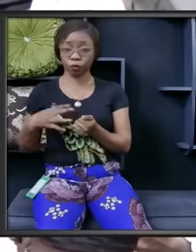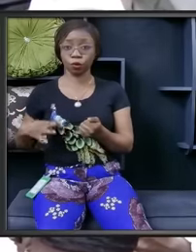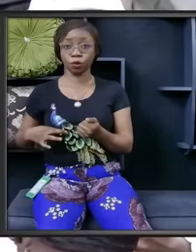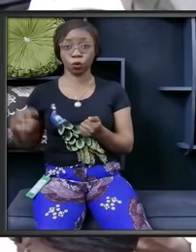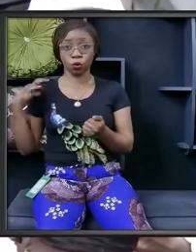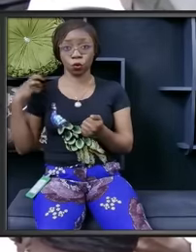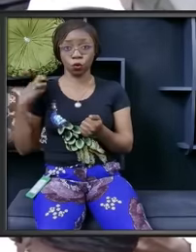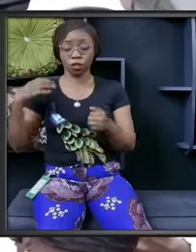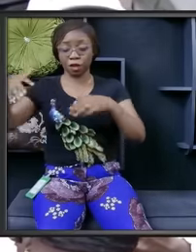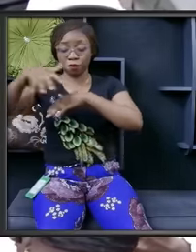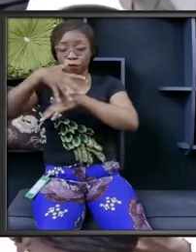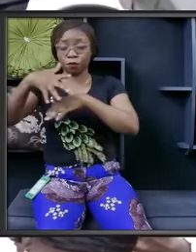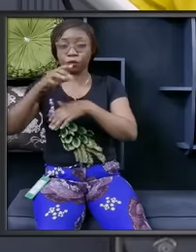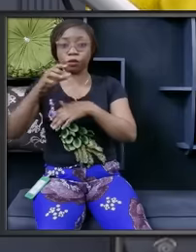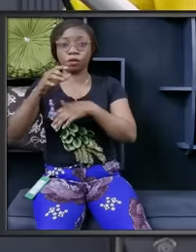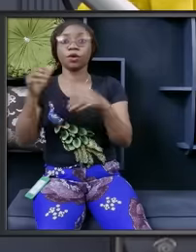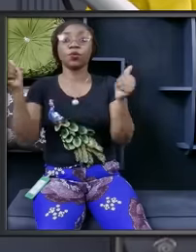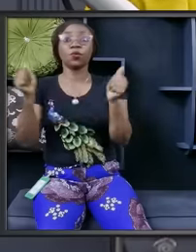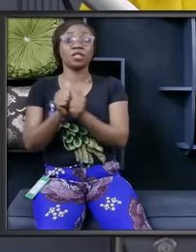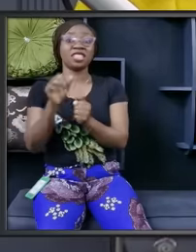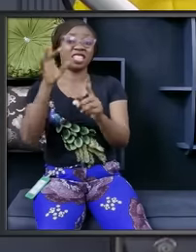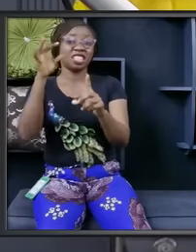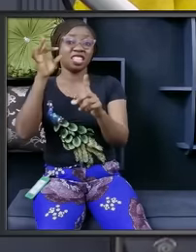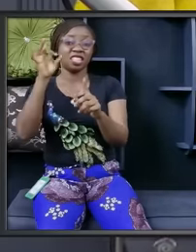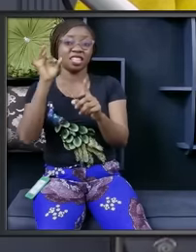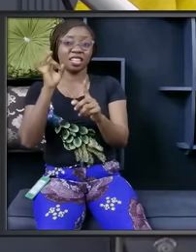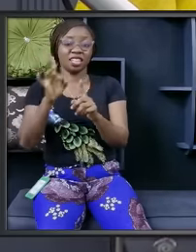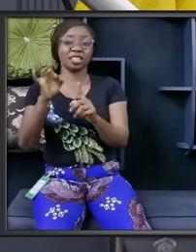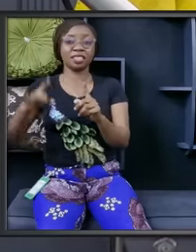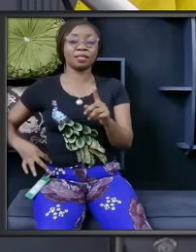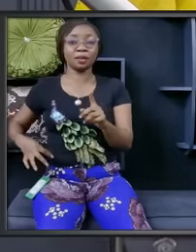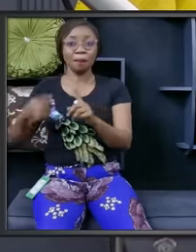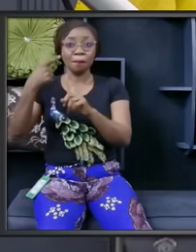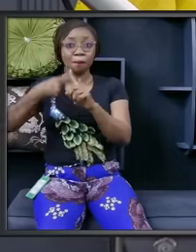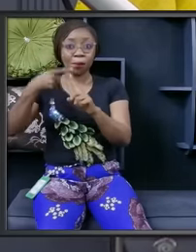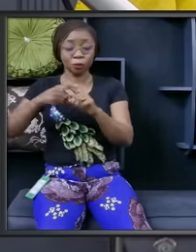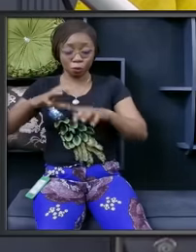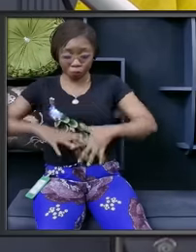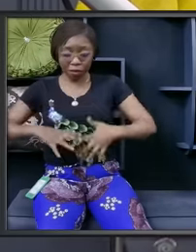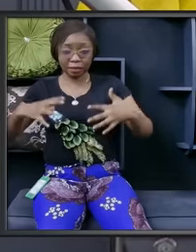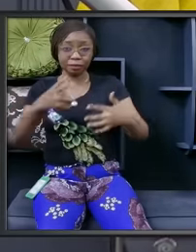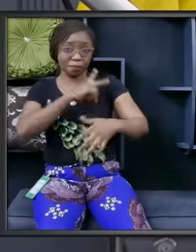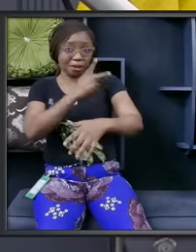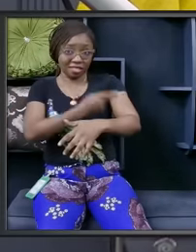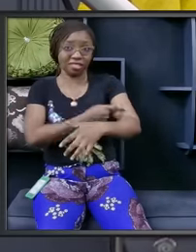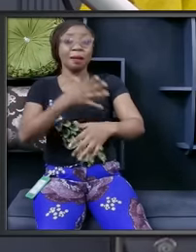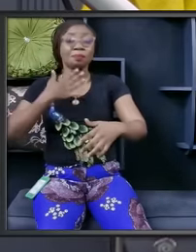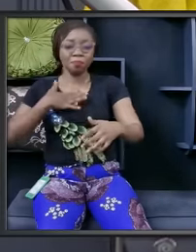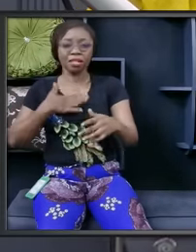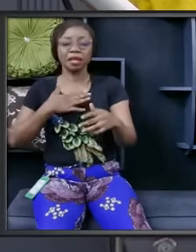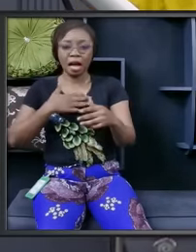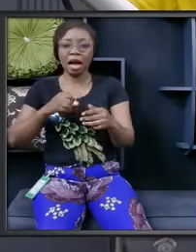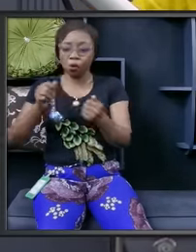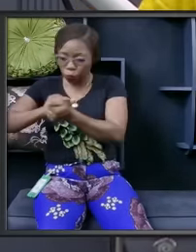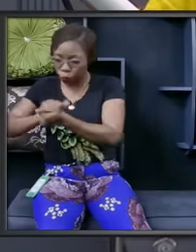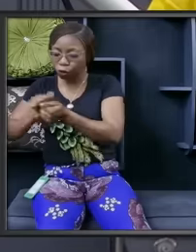Wait. for the floor. With 8 months pregnancy. Now me the washing clothes, they dry clean them. They press them. When they dry, I go press them well.